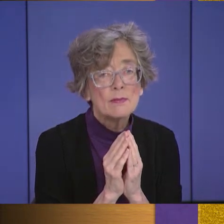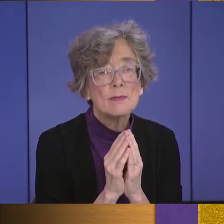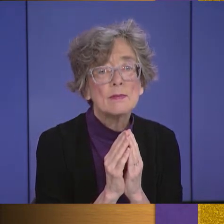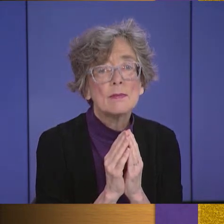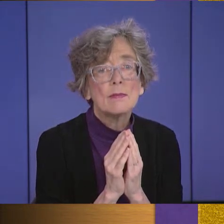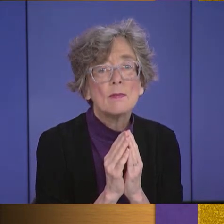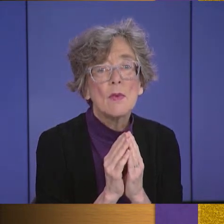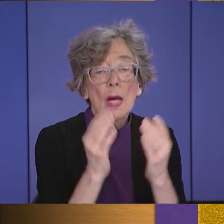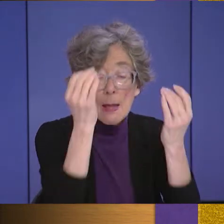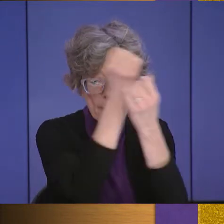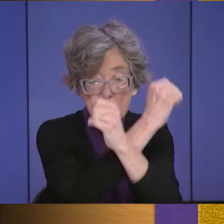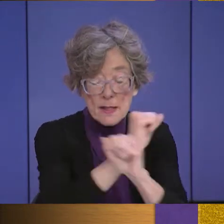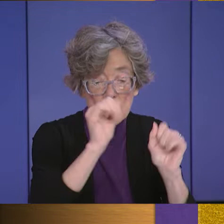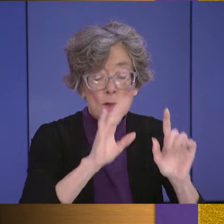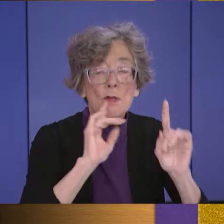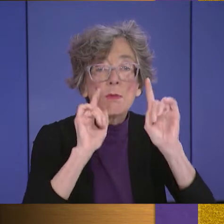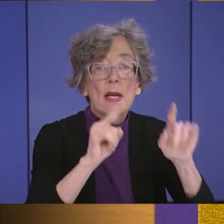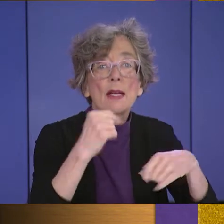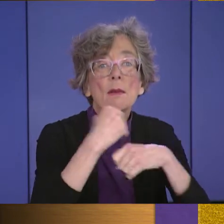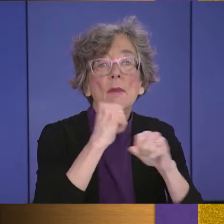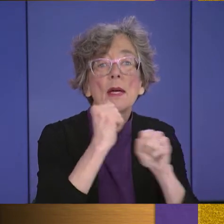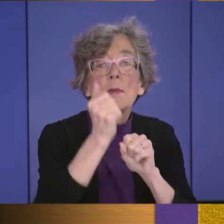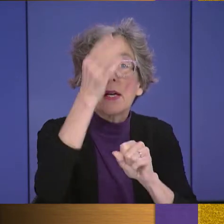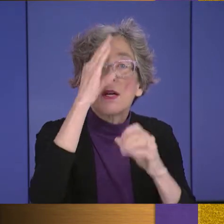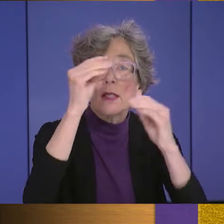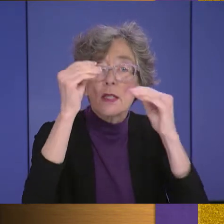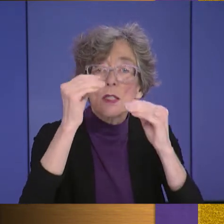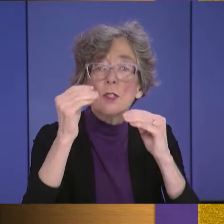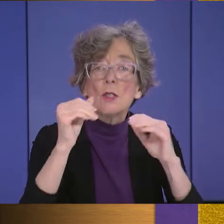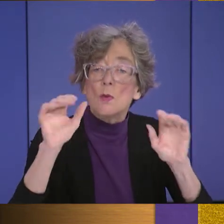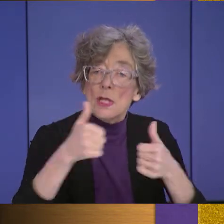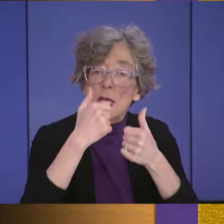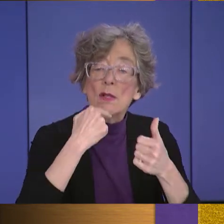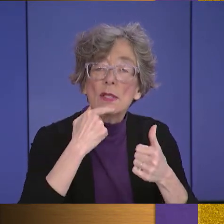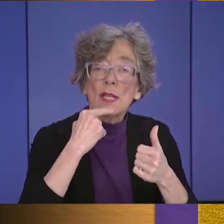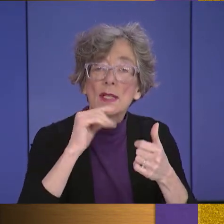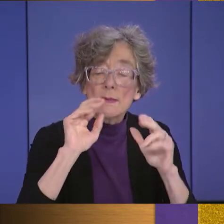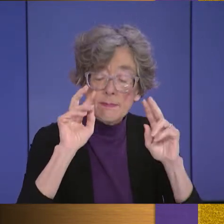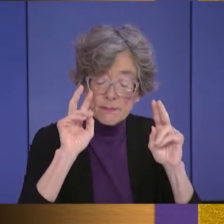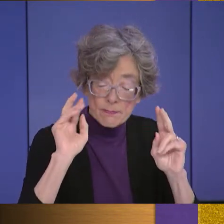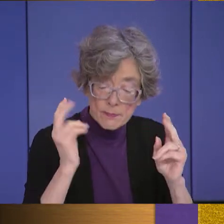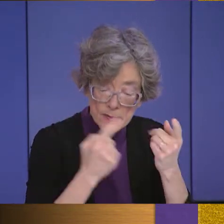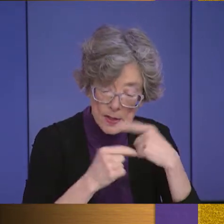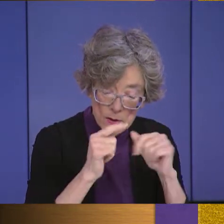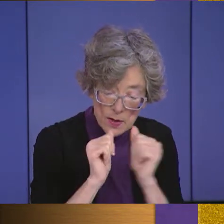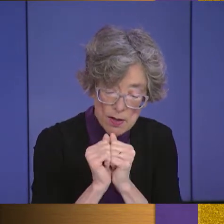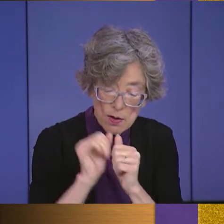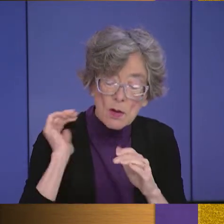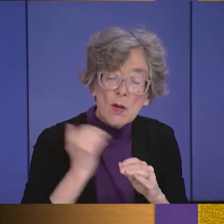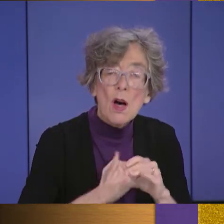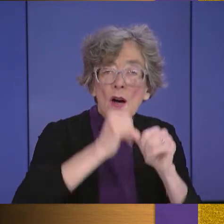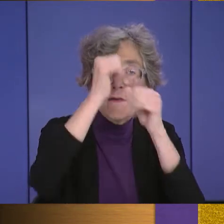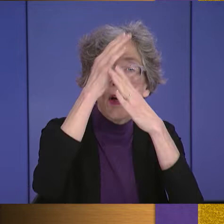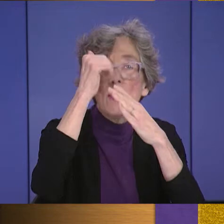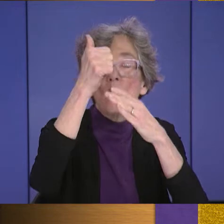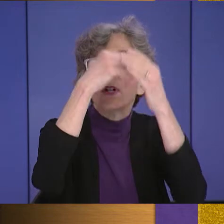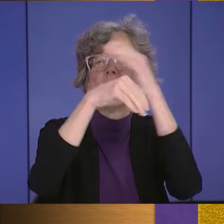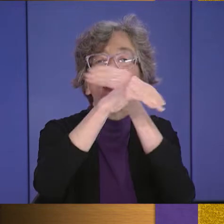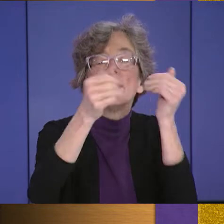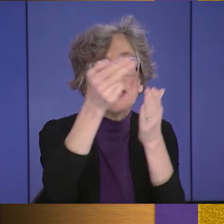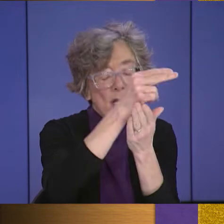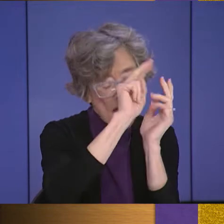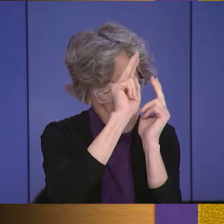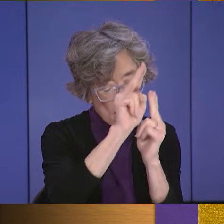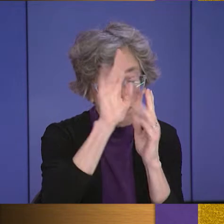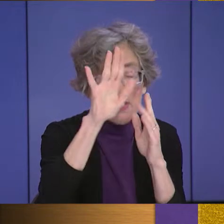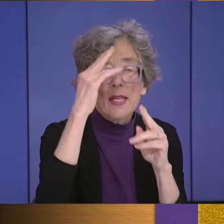At the Savior's command, informed by divine teaching, we dare to say, Our Father, who art in heaven, hallowed be thy